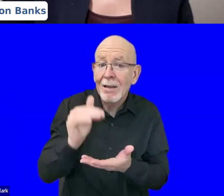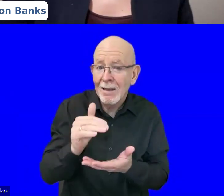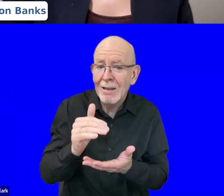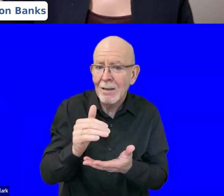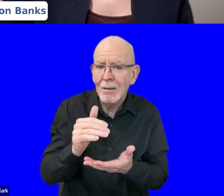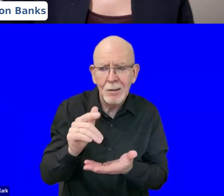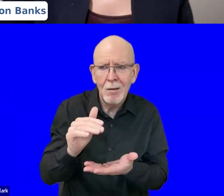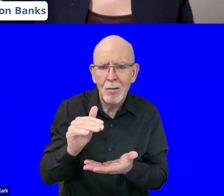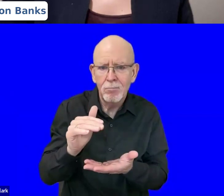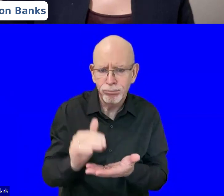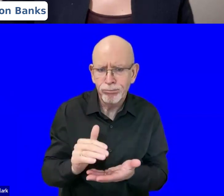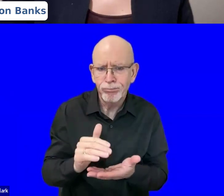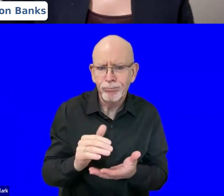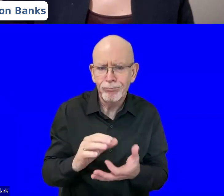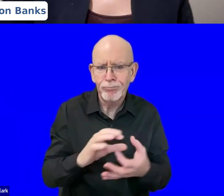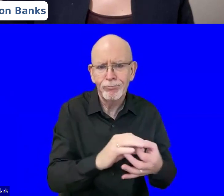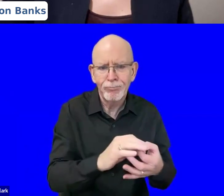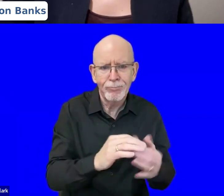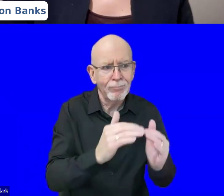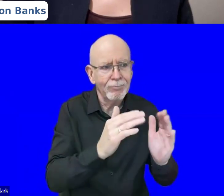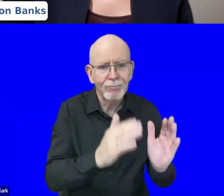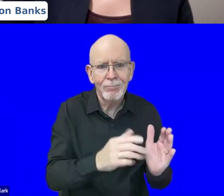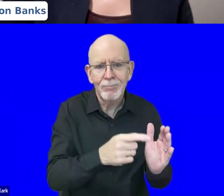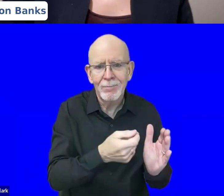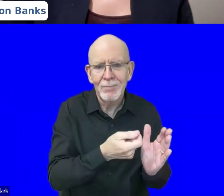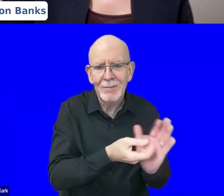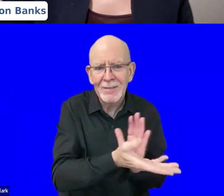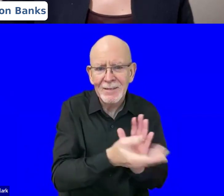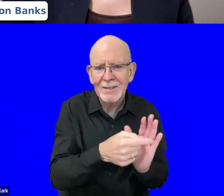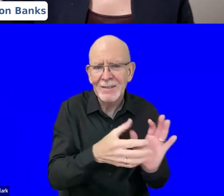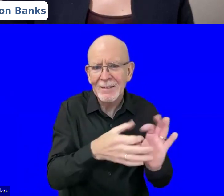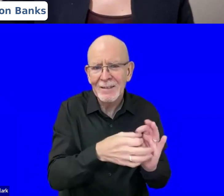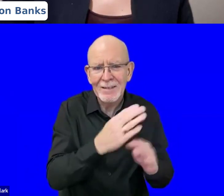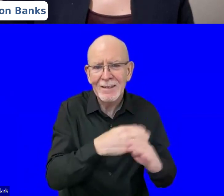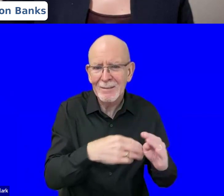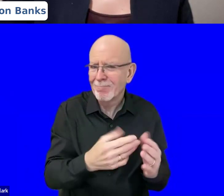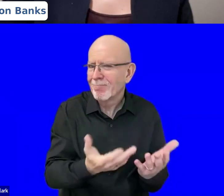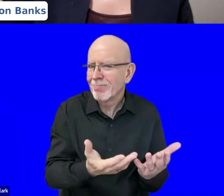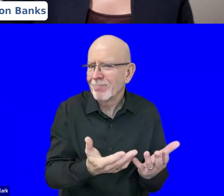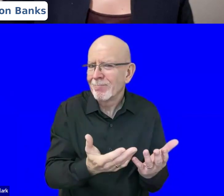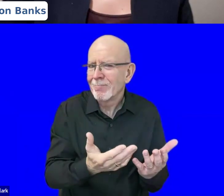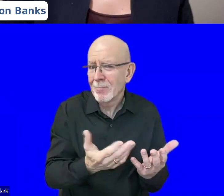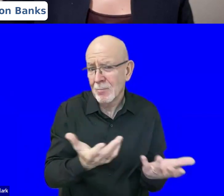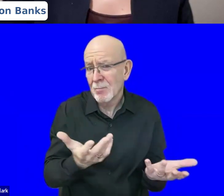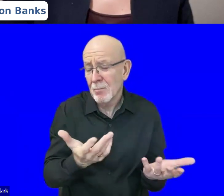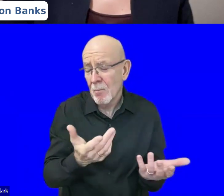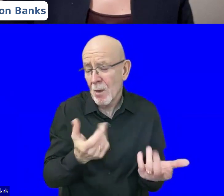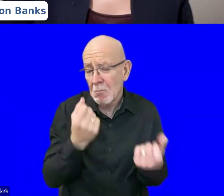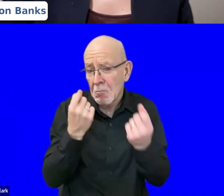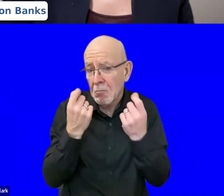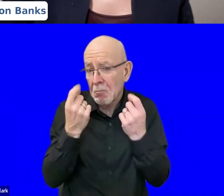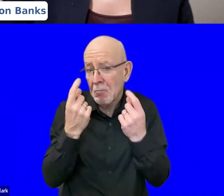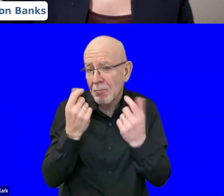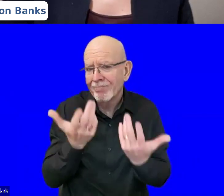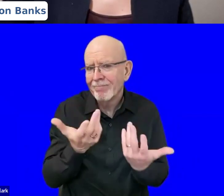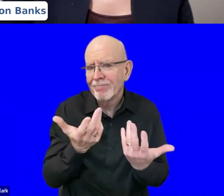which is in a way expecting, but it's interesting to see how large our difference in relative portion of household expenditure